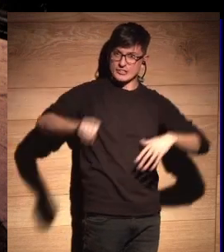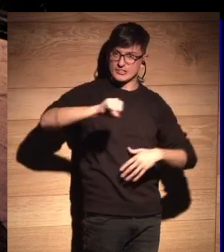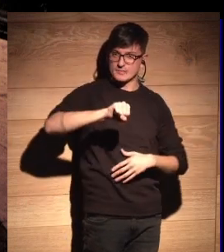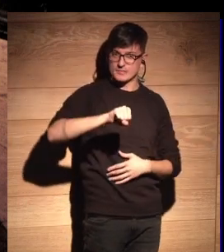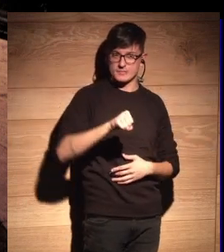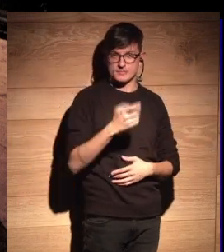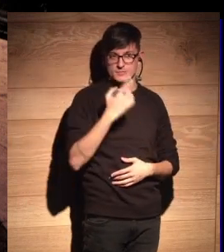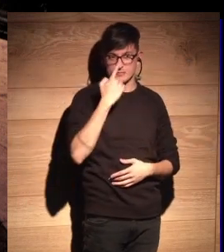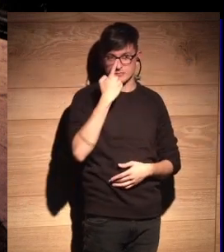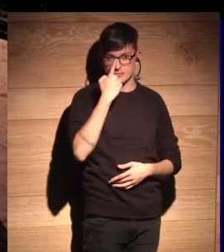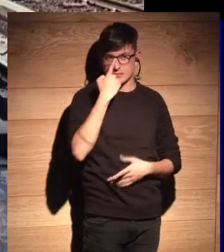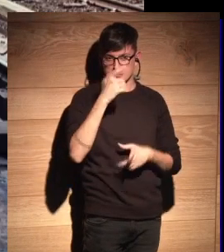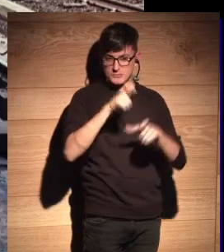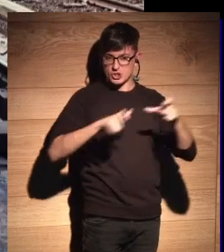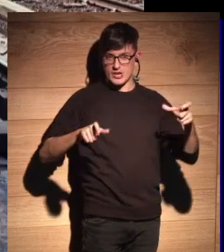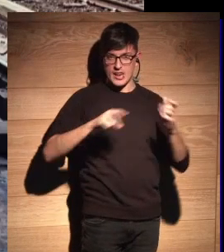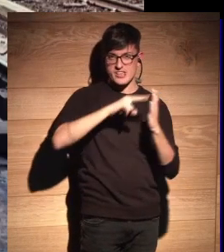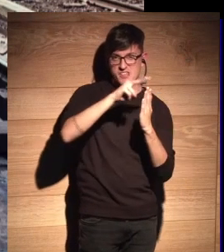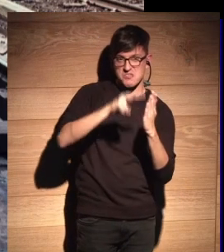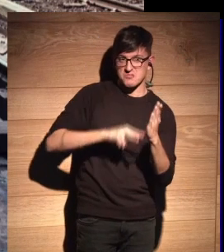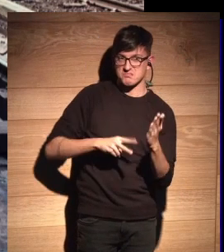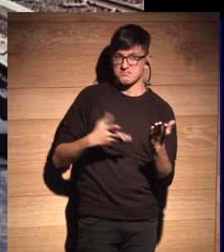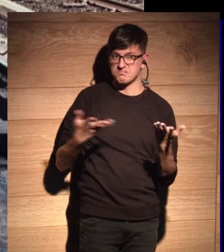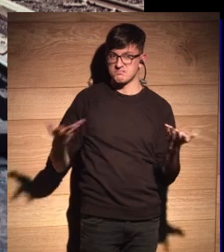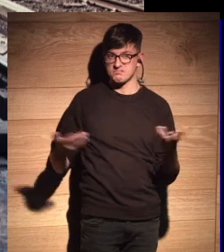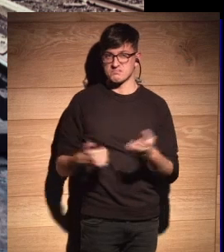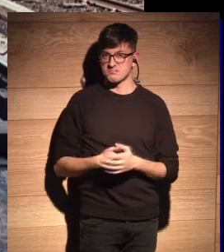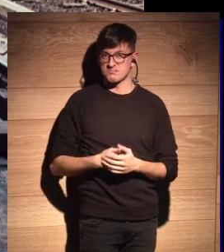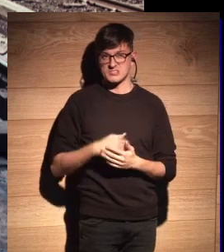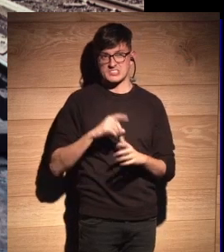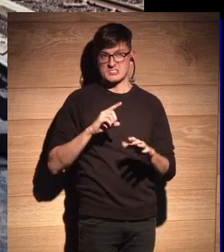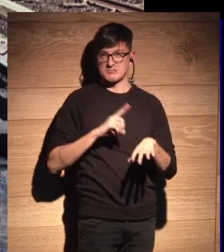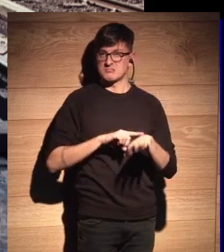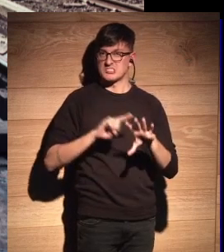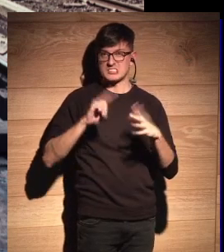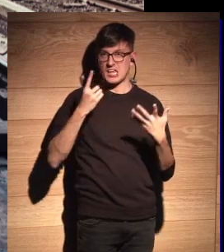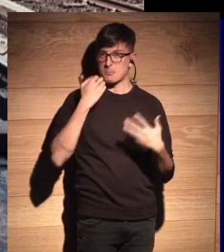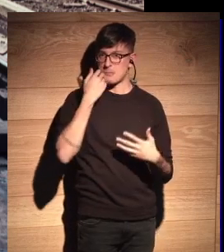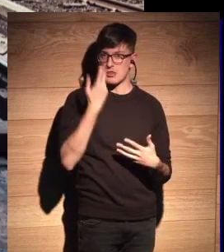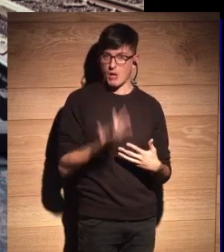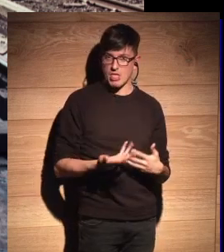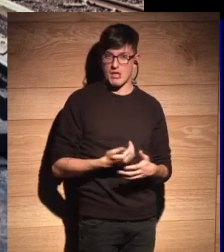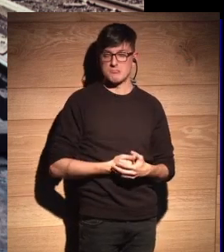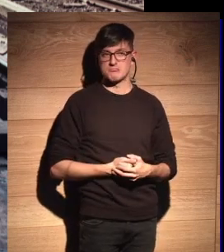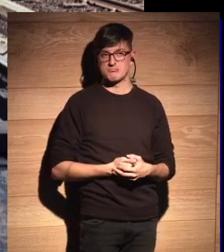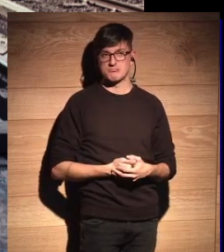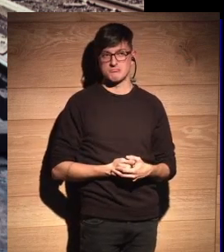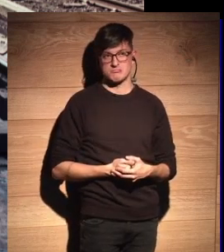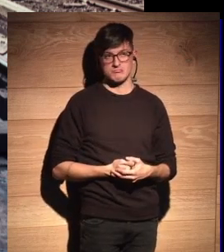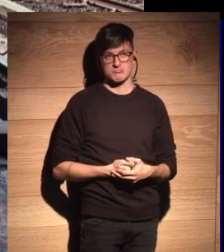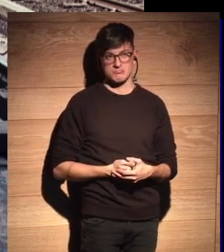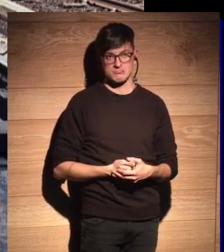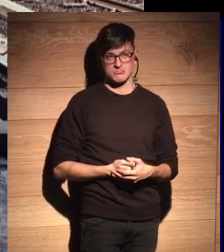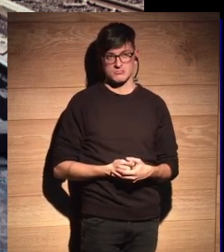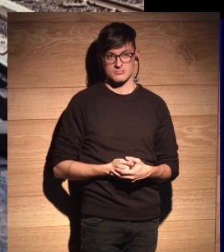early in the morning at probably 6 a.m. Here, Steve. Yeah. In person. Oh,